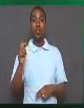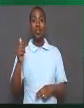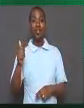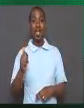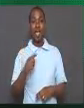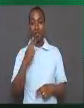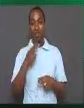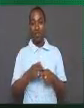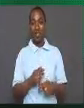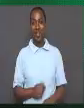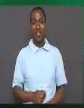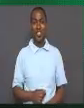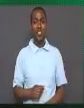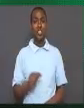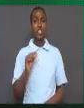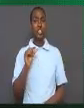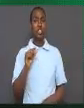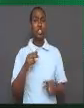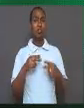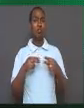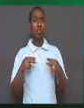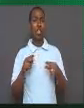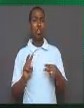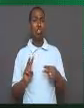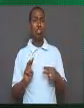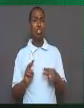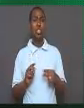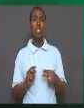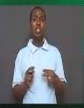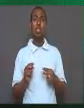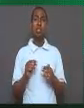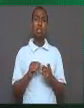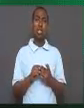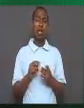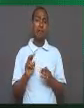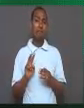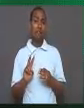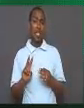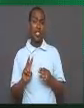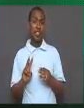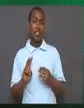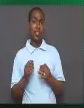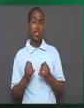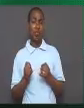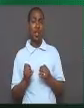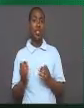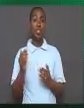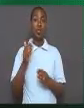Smaller venules, which merge into veins, move blood back to the